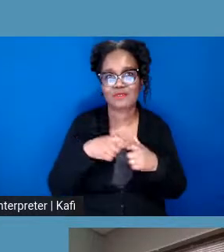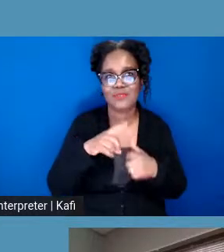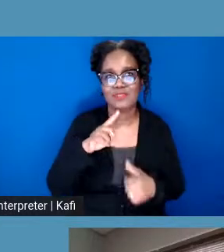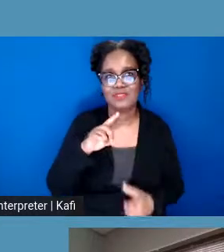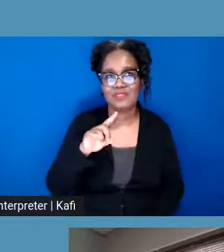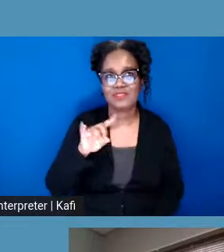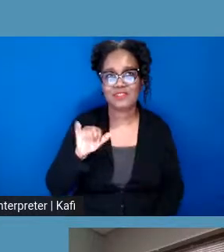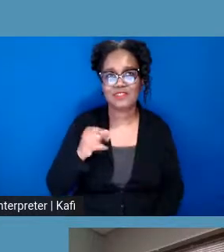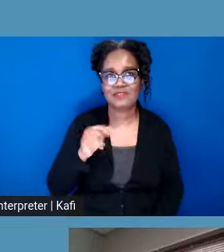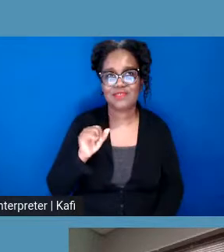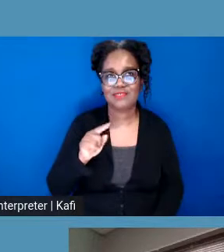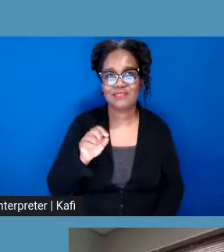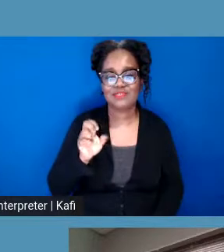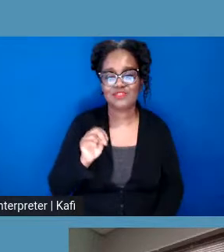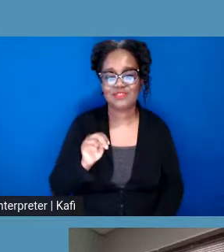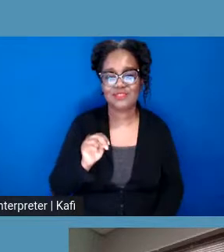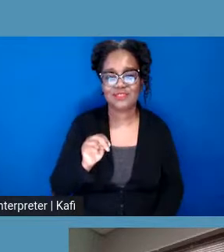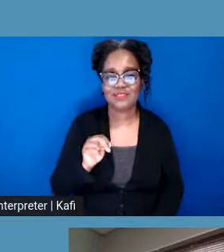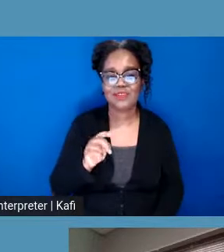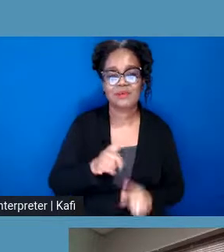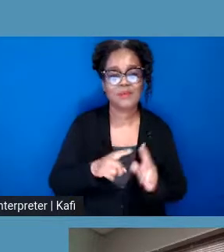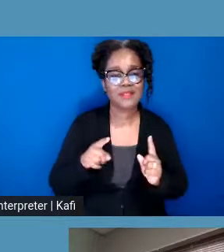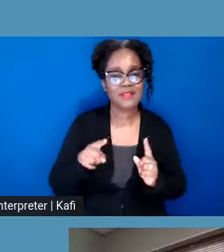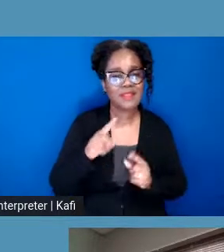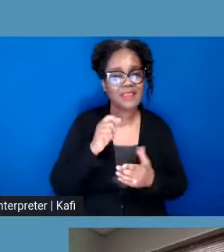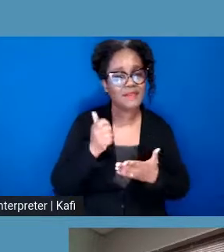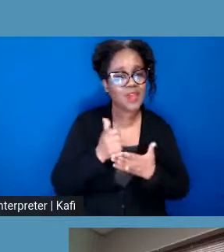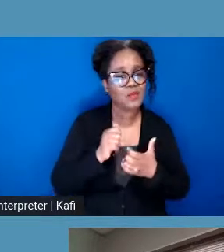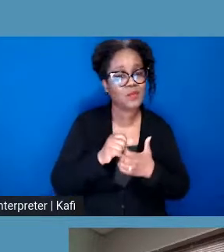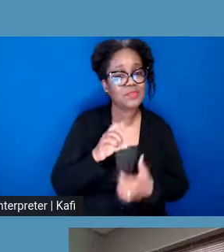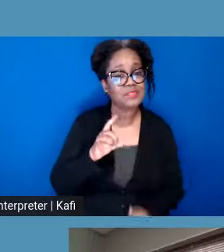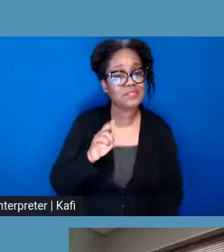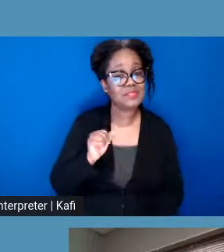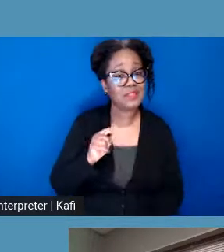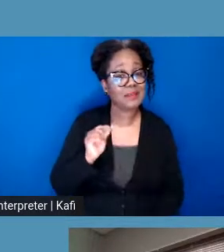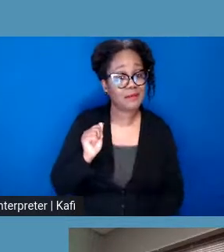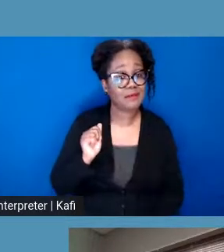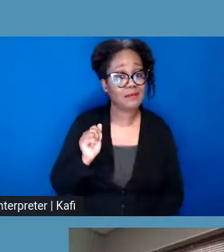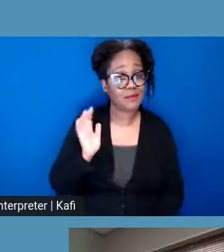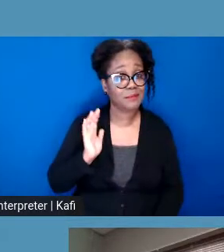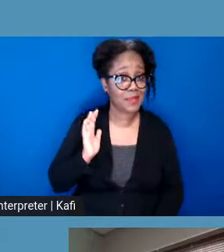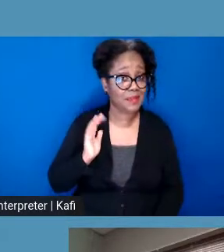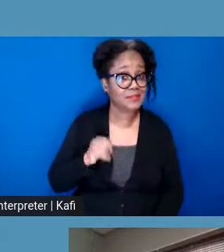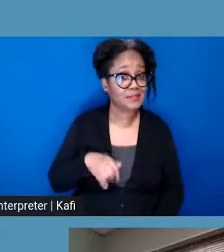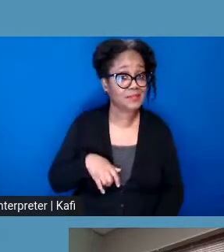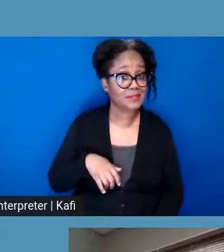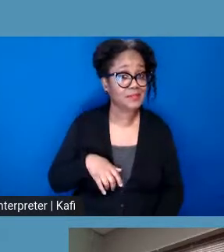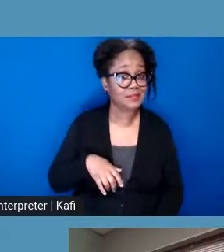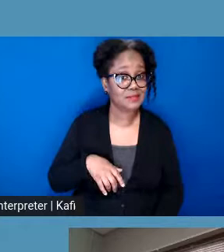They've helped with data in the past, so identifying